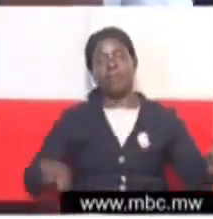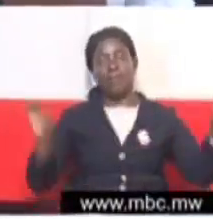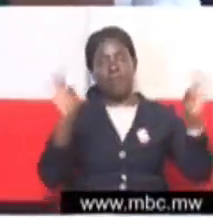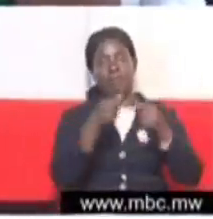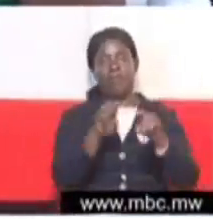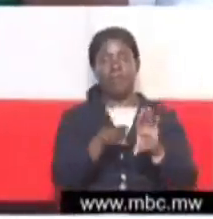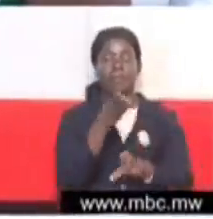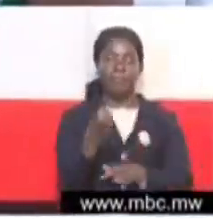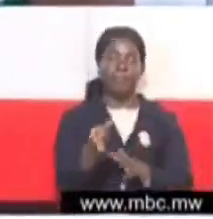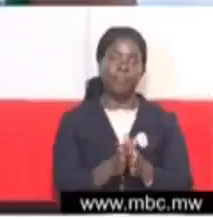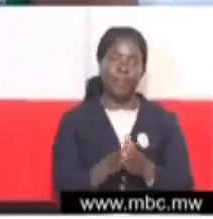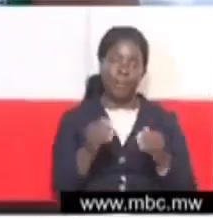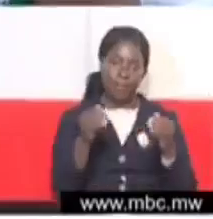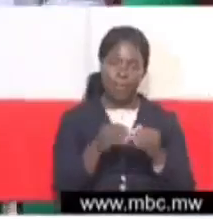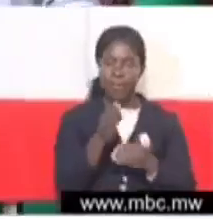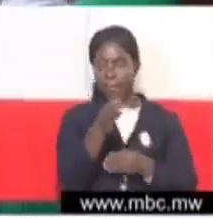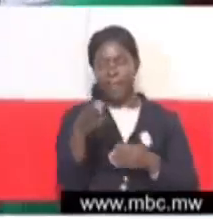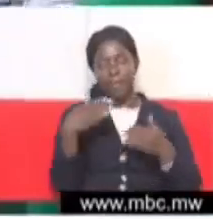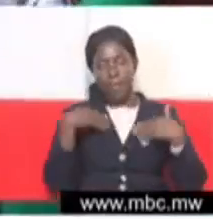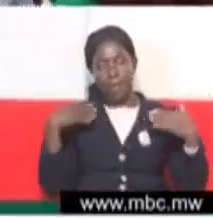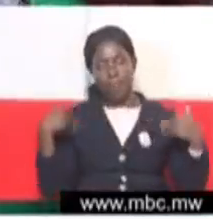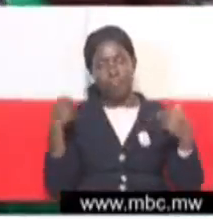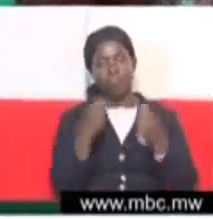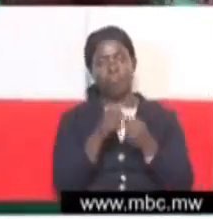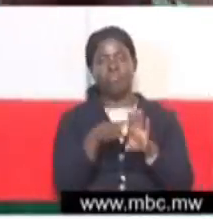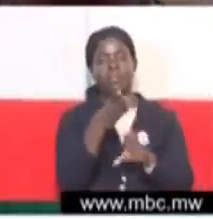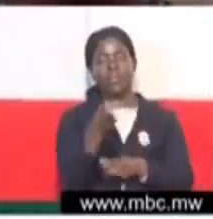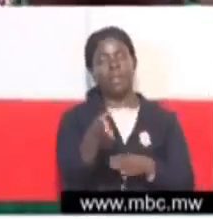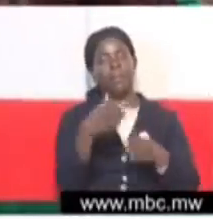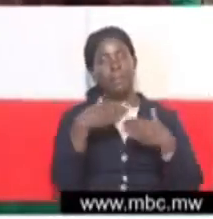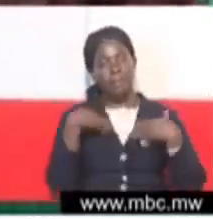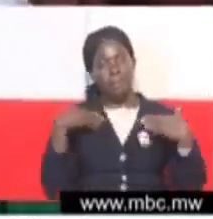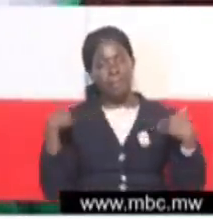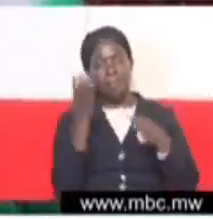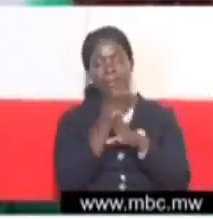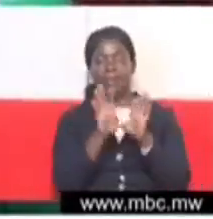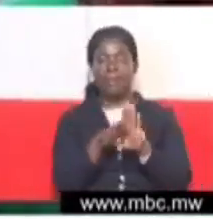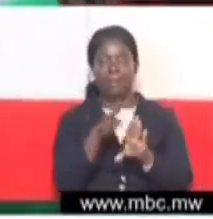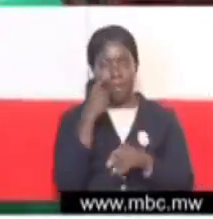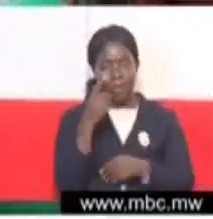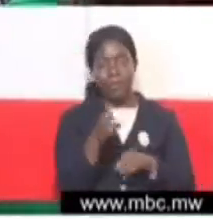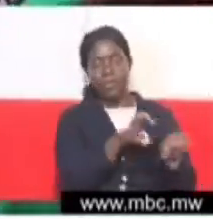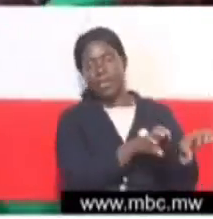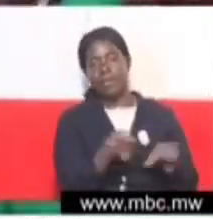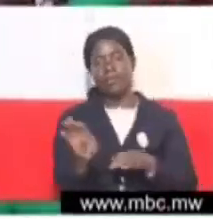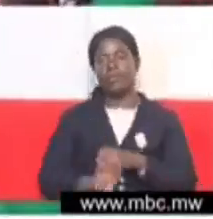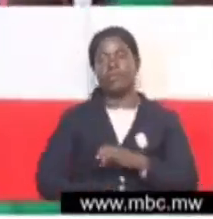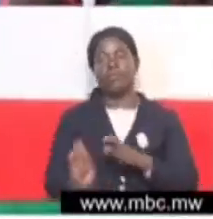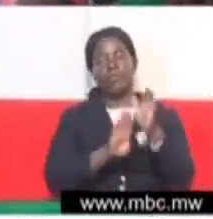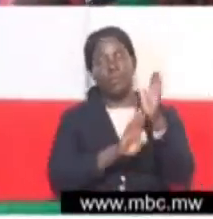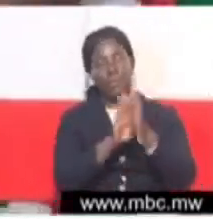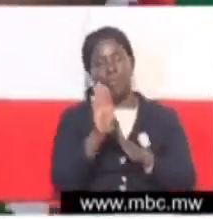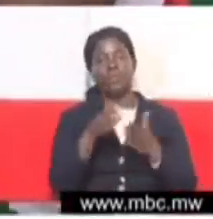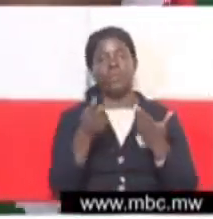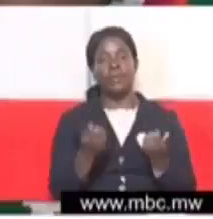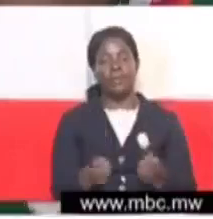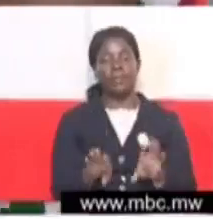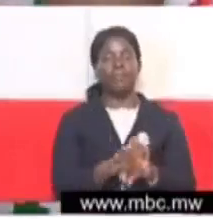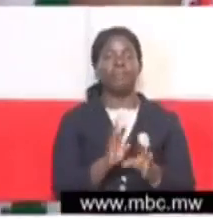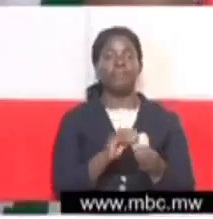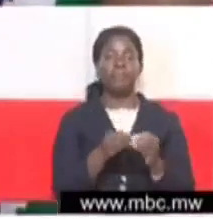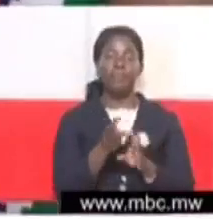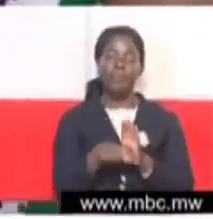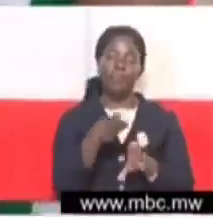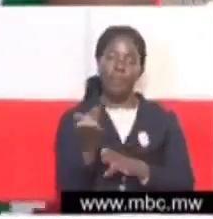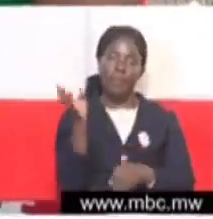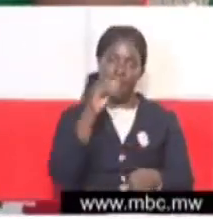such events provide operators in the sector with an opportunity to showcase their products and promote tourism. Kantukule added that